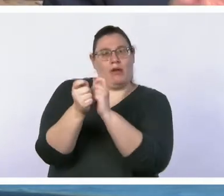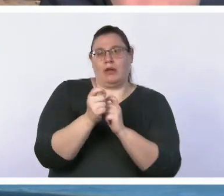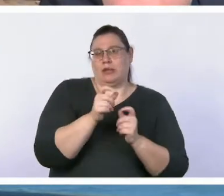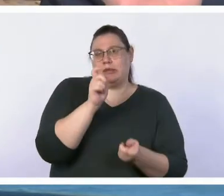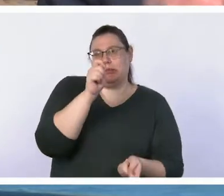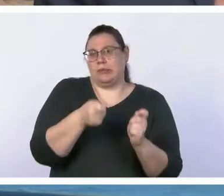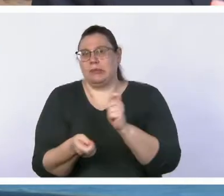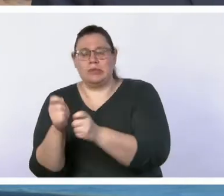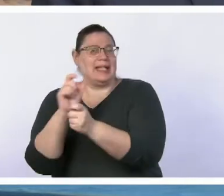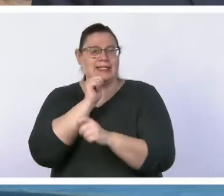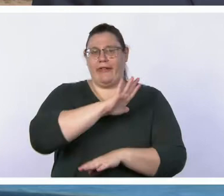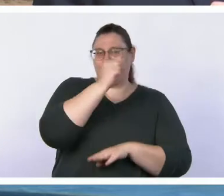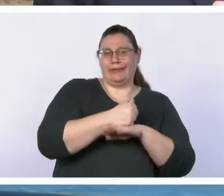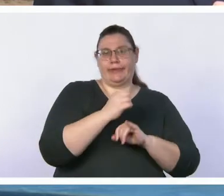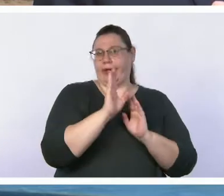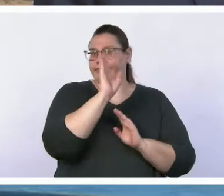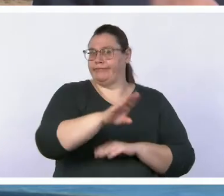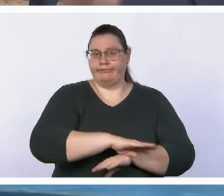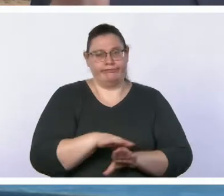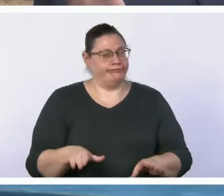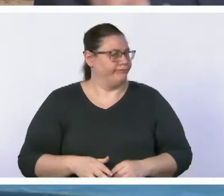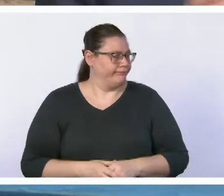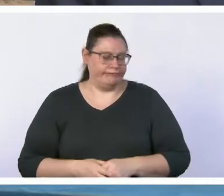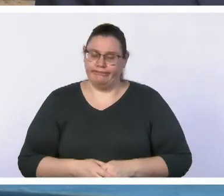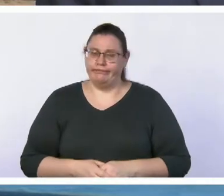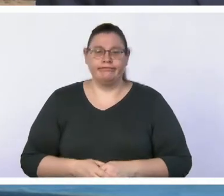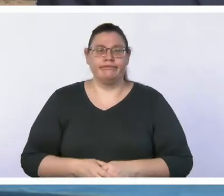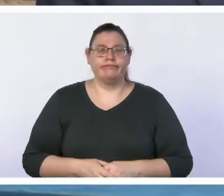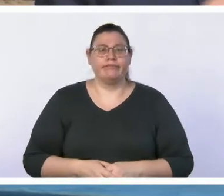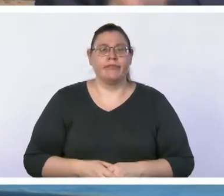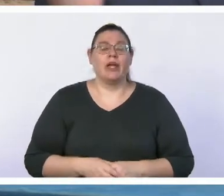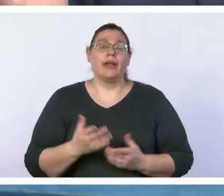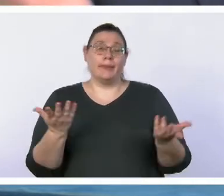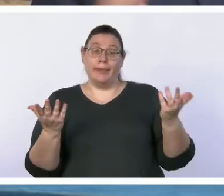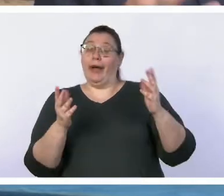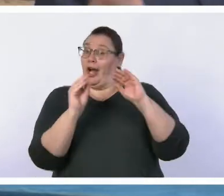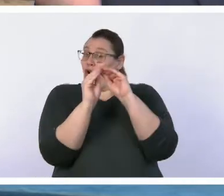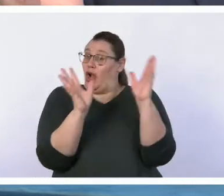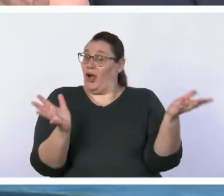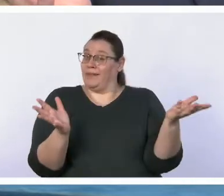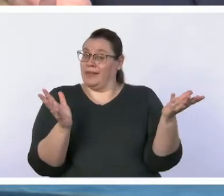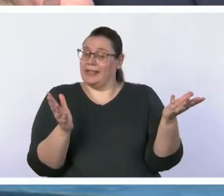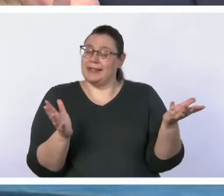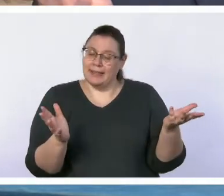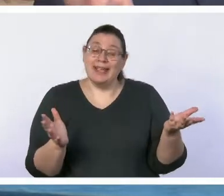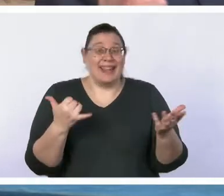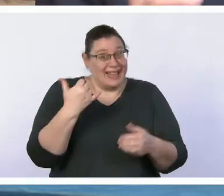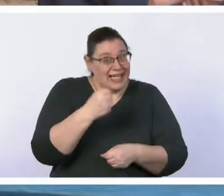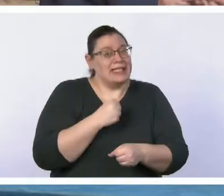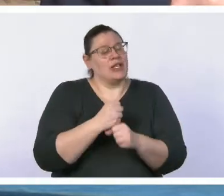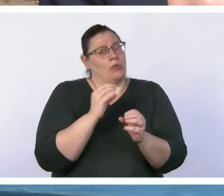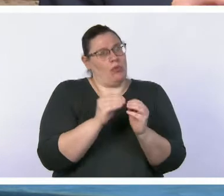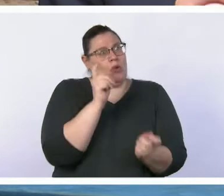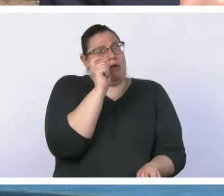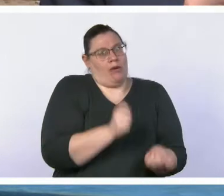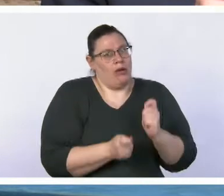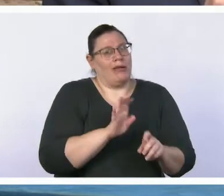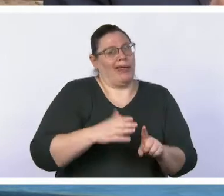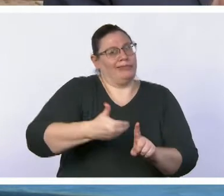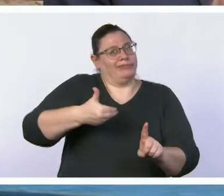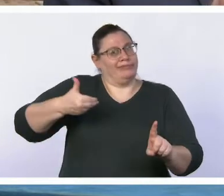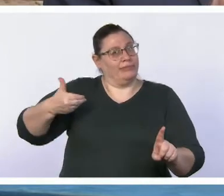go. That being said, obviously it's going to be a lot more adjustments this year. But one thing